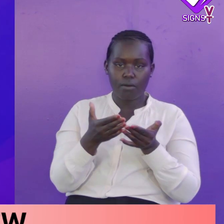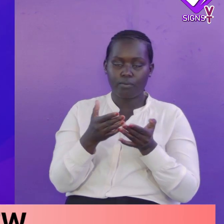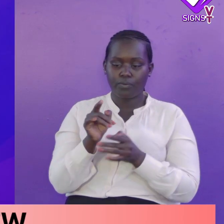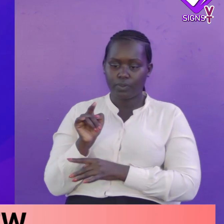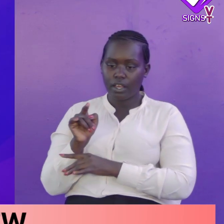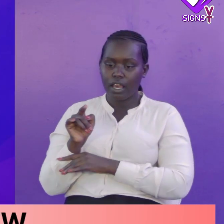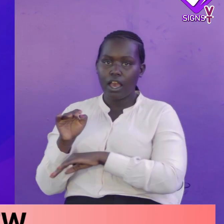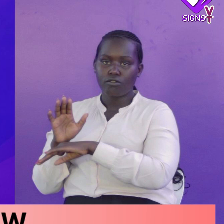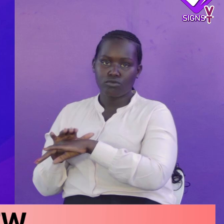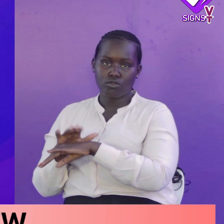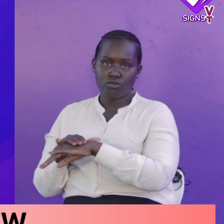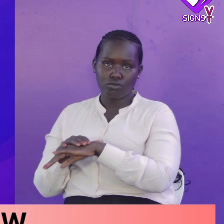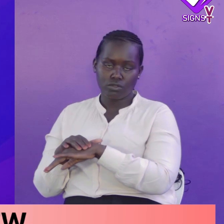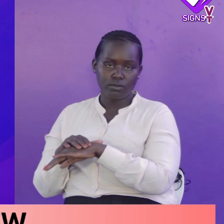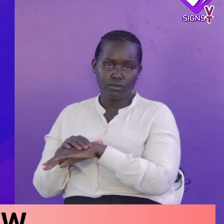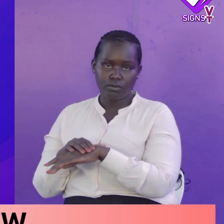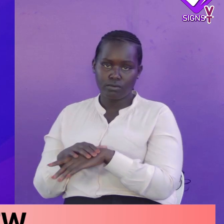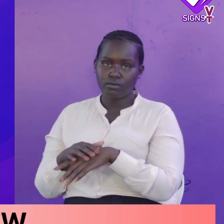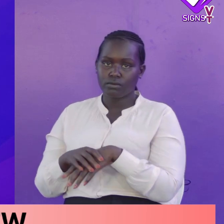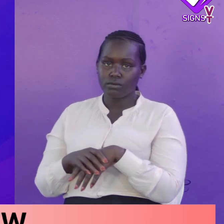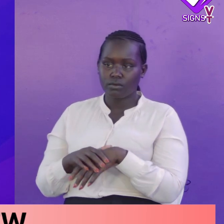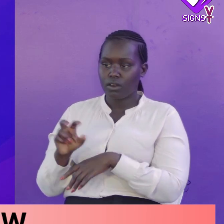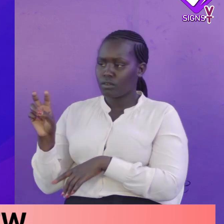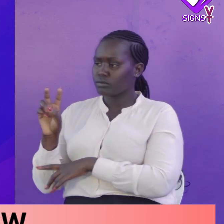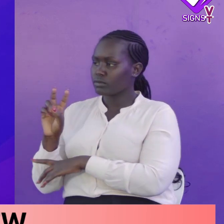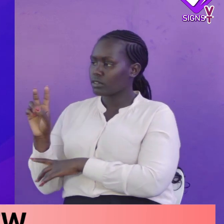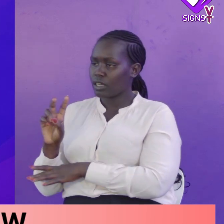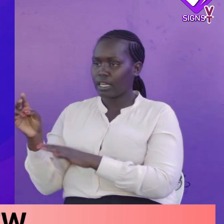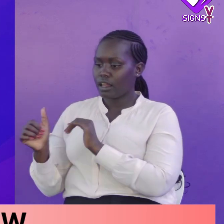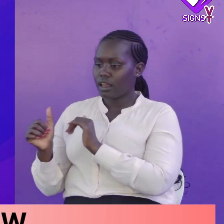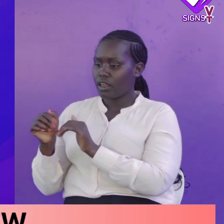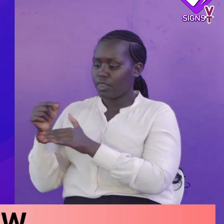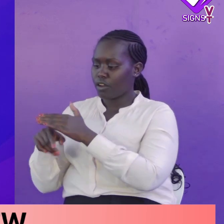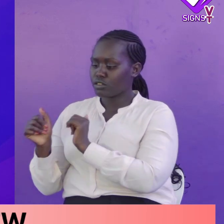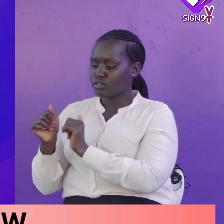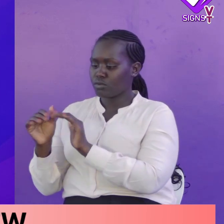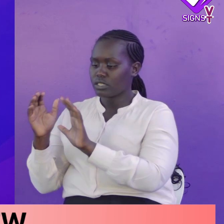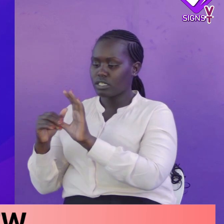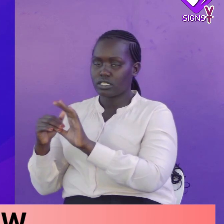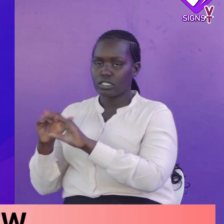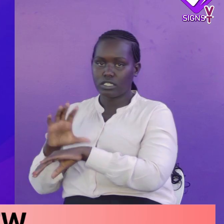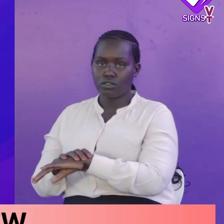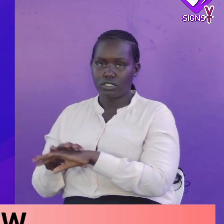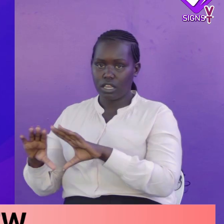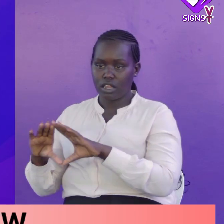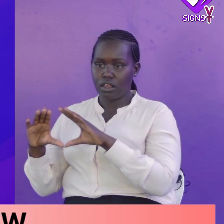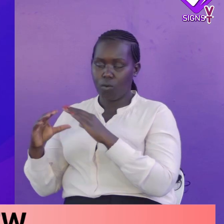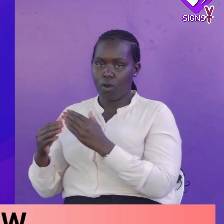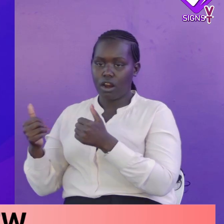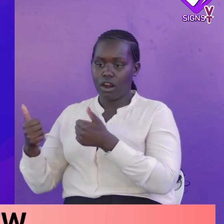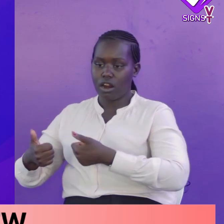in the air. Yeah. Hata angalia the goals Chelsea scored against Donnarumma in the Club World Cup. They were